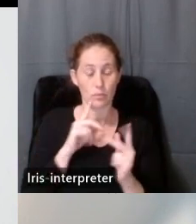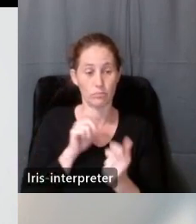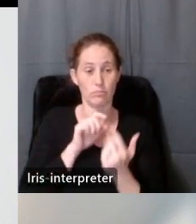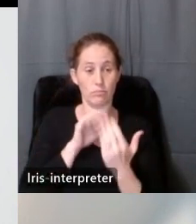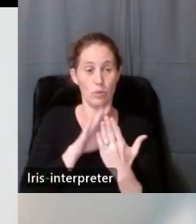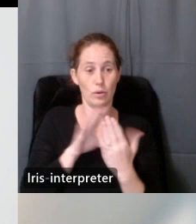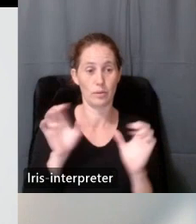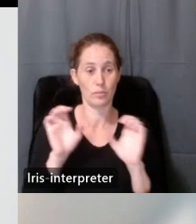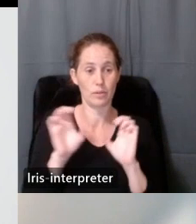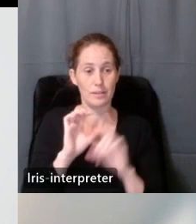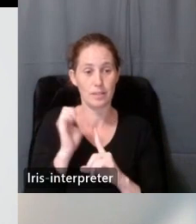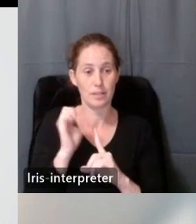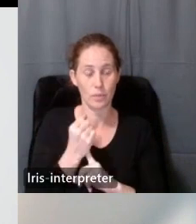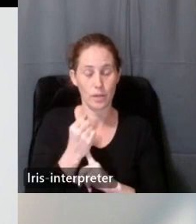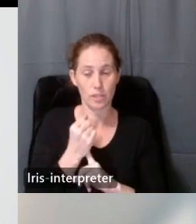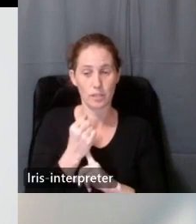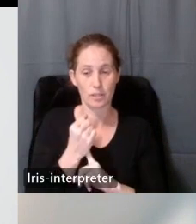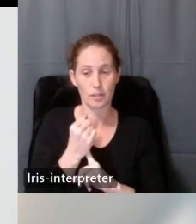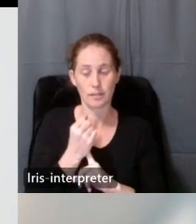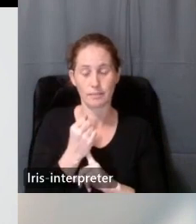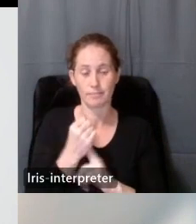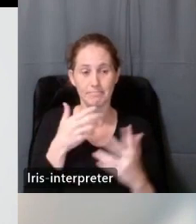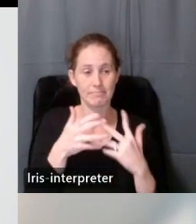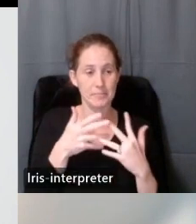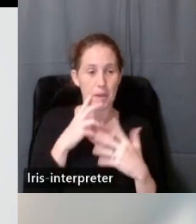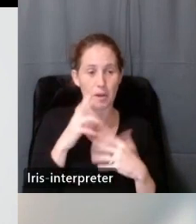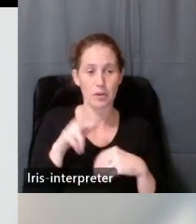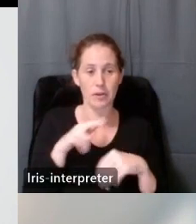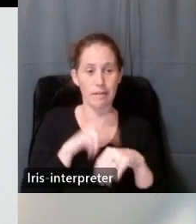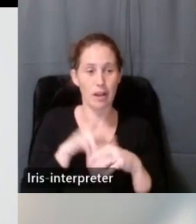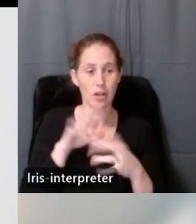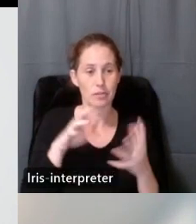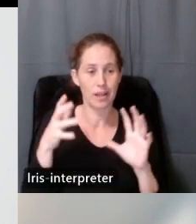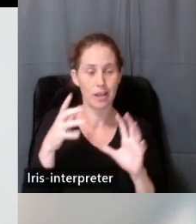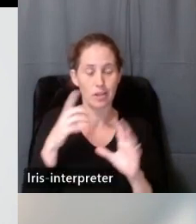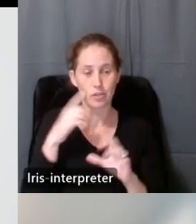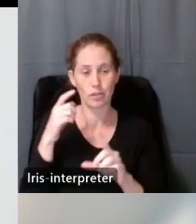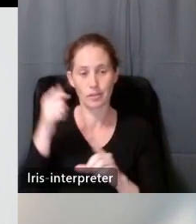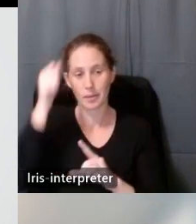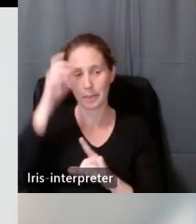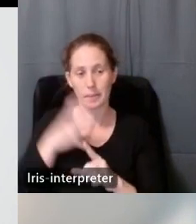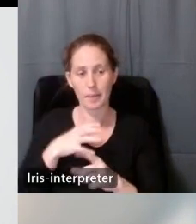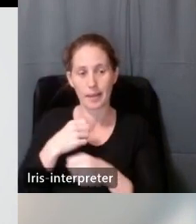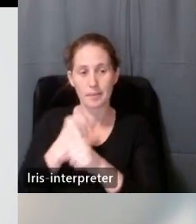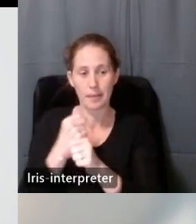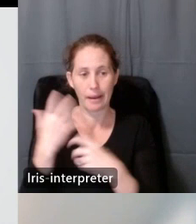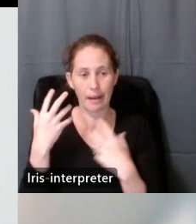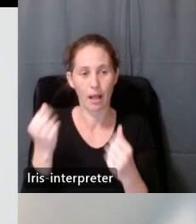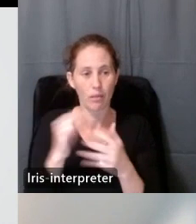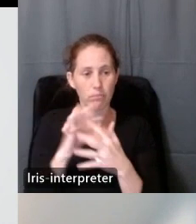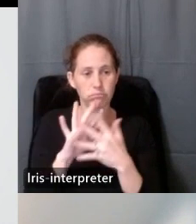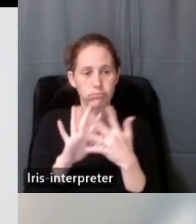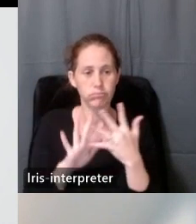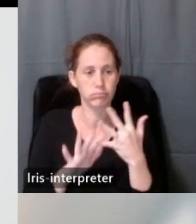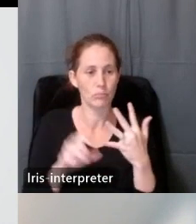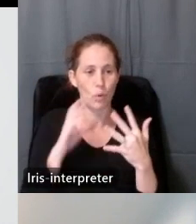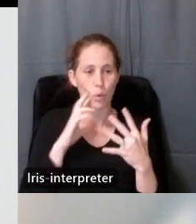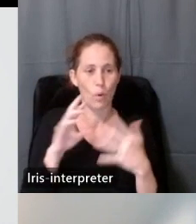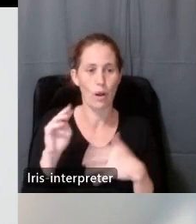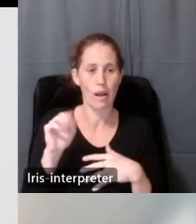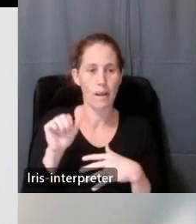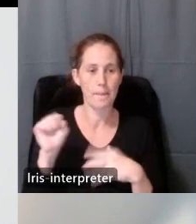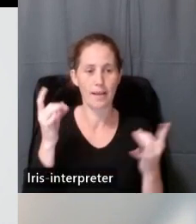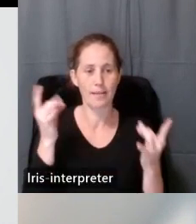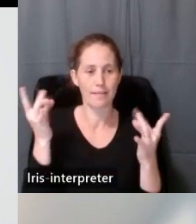emergency situations, whether it's a natural disaster, man-made disaster, health disaster, or mass